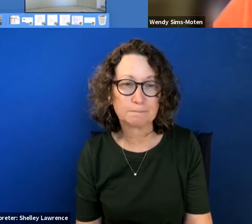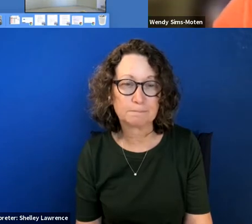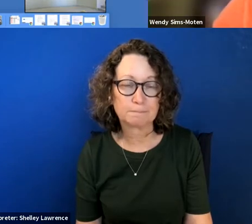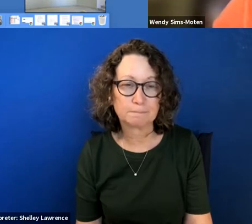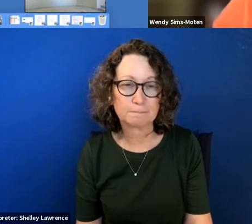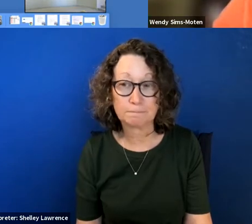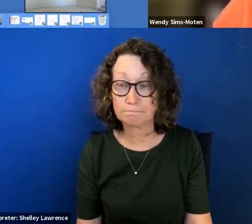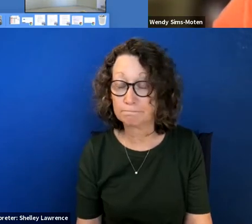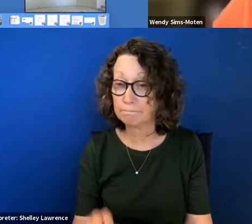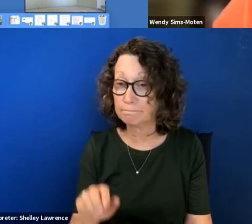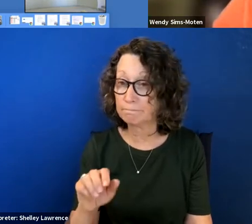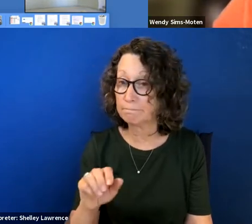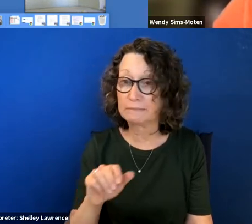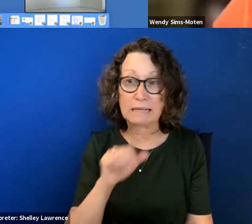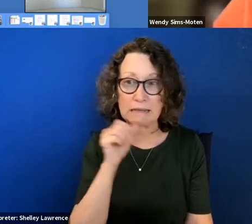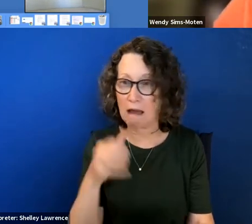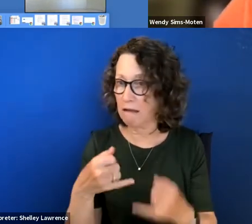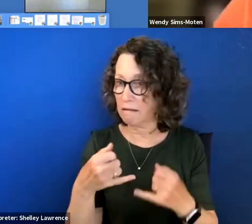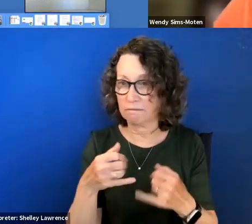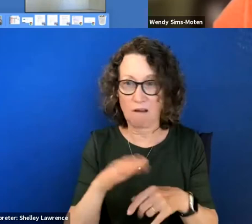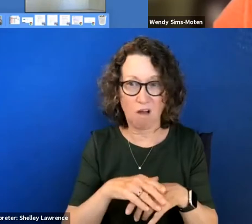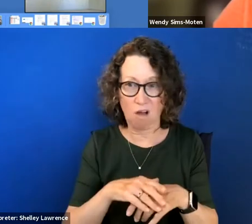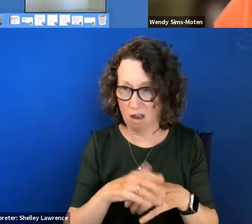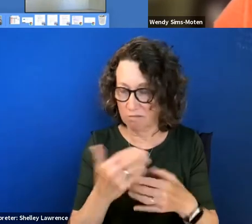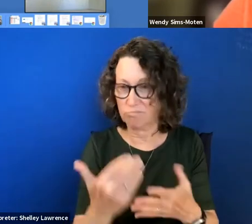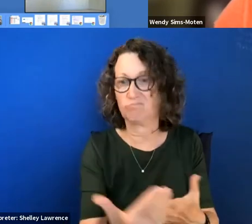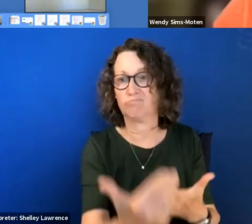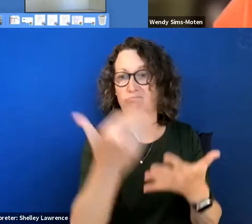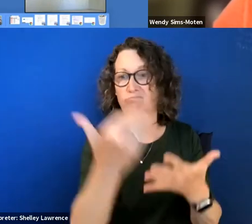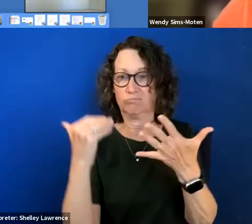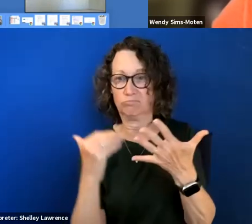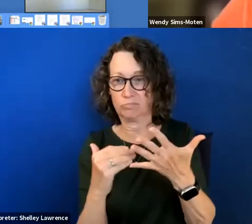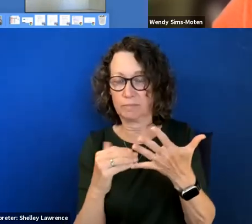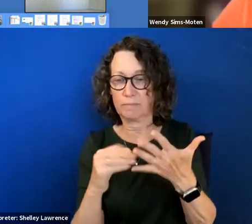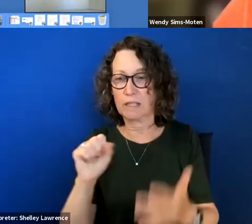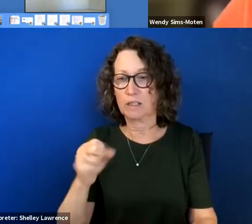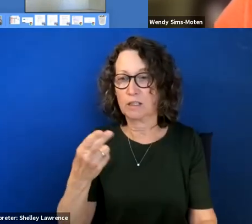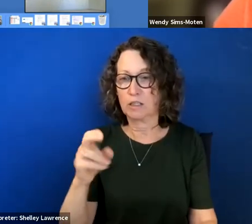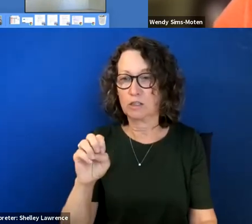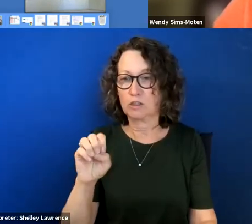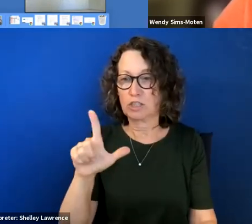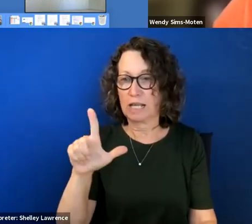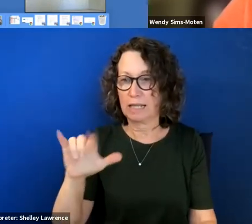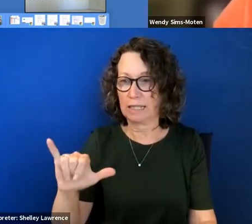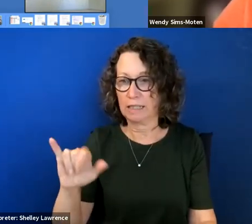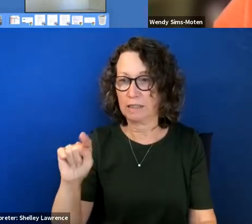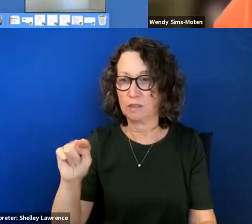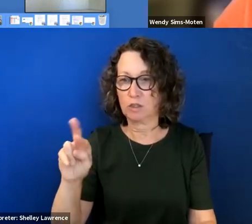Ms. Judy Brown is not online, so I will go on to our next speaker, which is Shelley Trust.